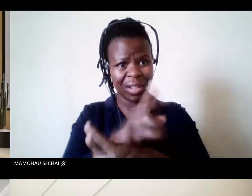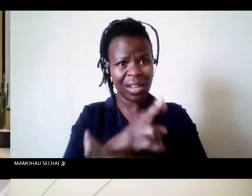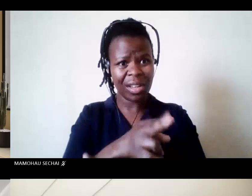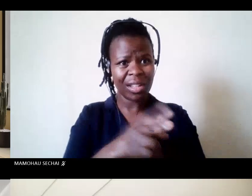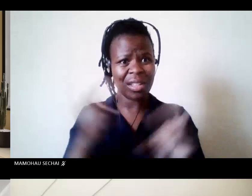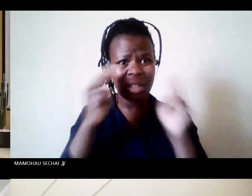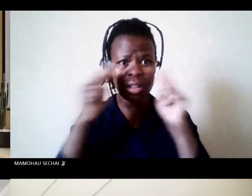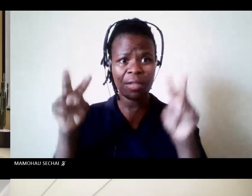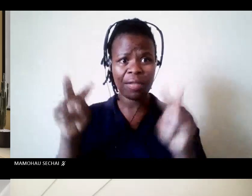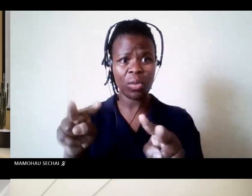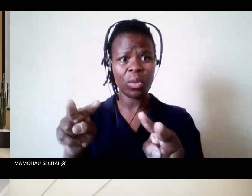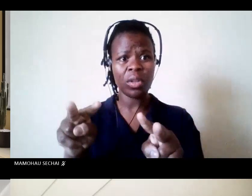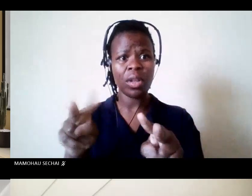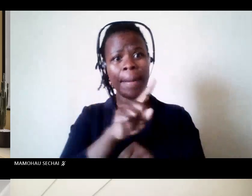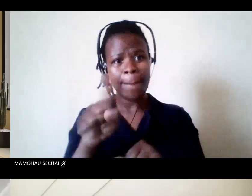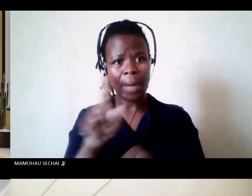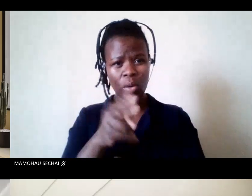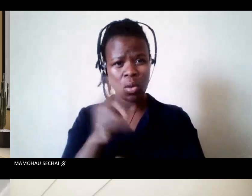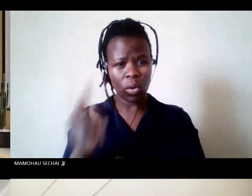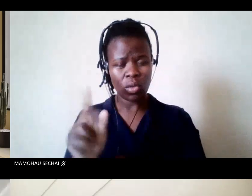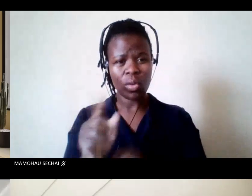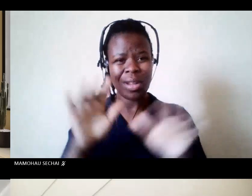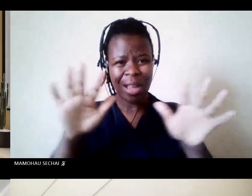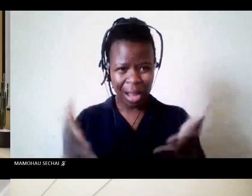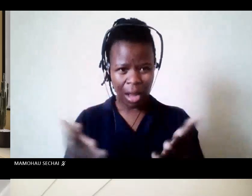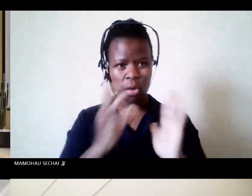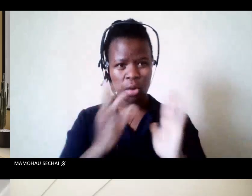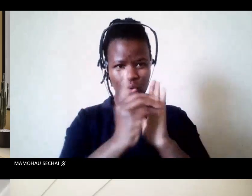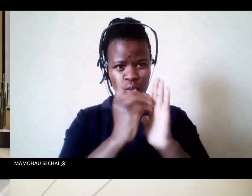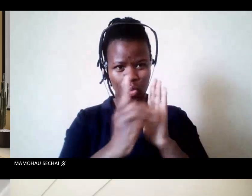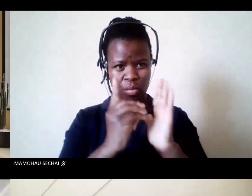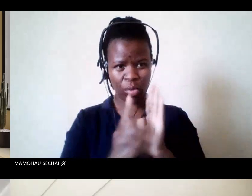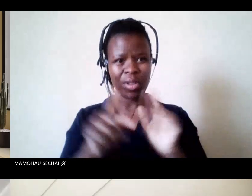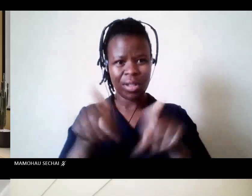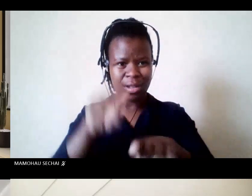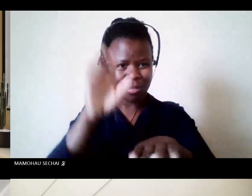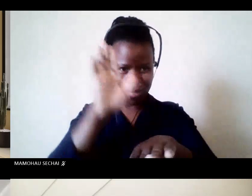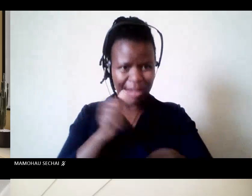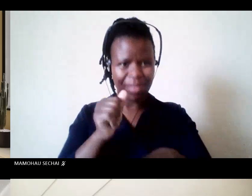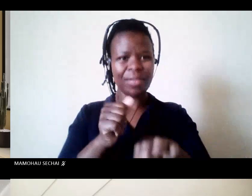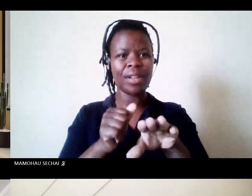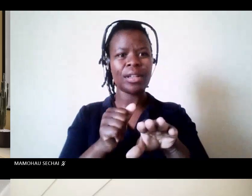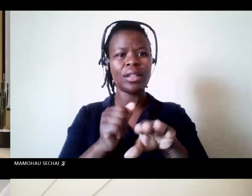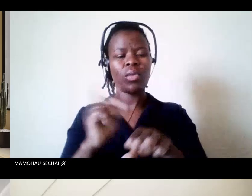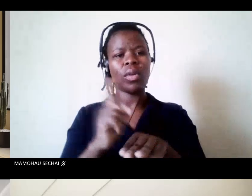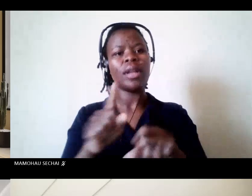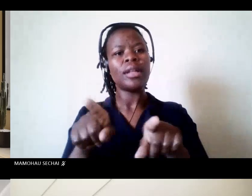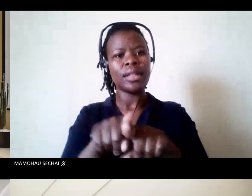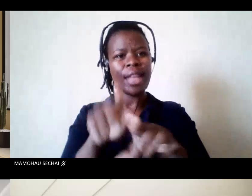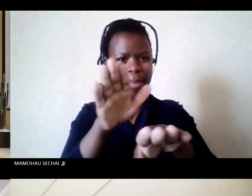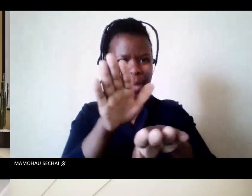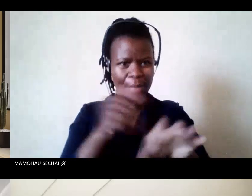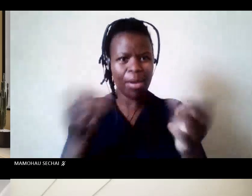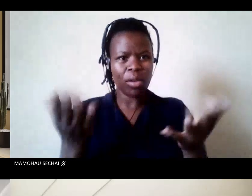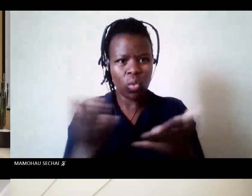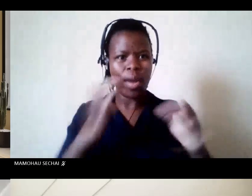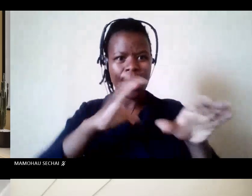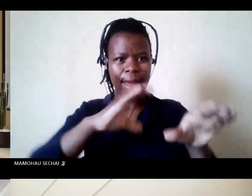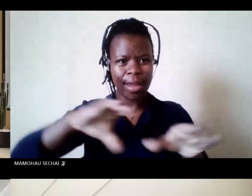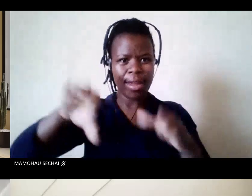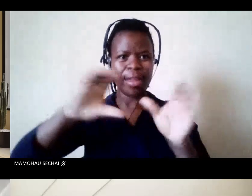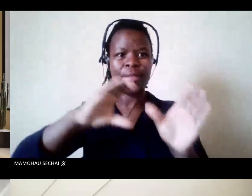rights are viewed, but also how policy really affects and impacts on the implementation of rights. When